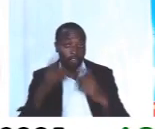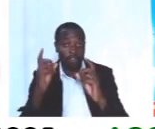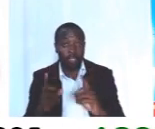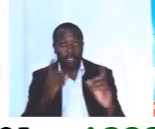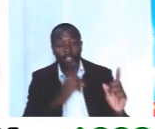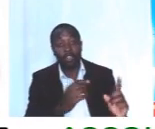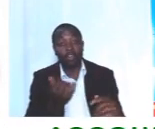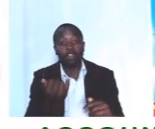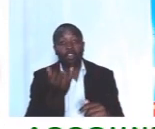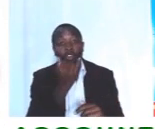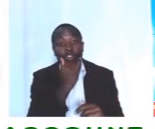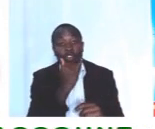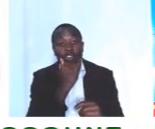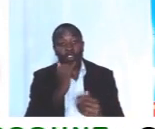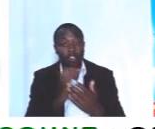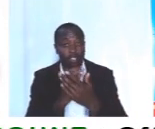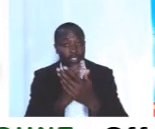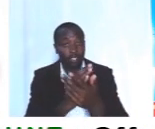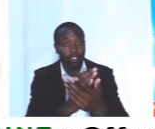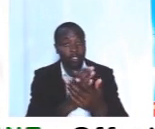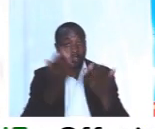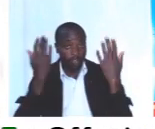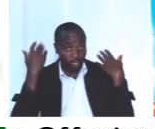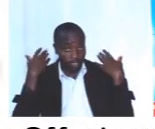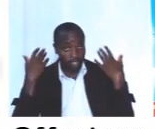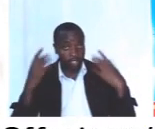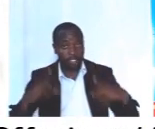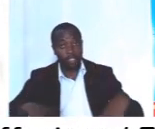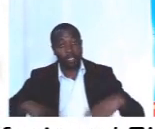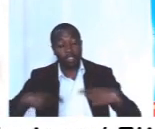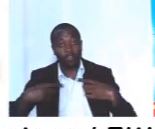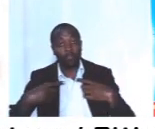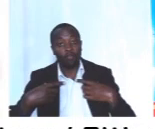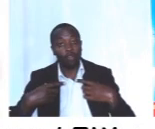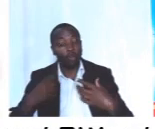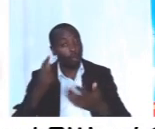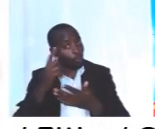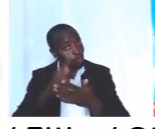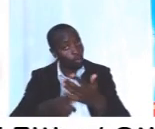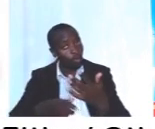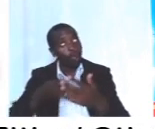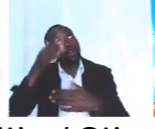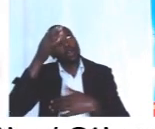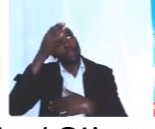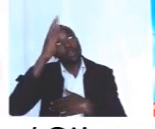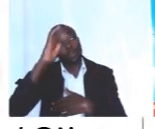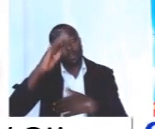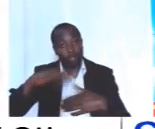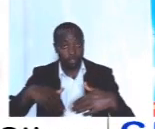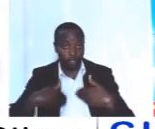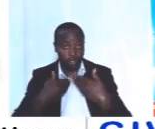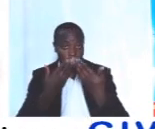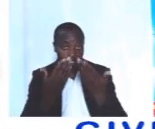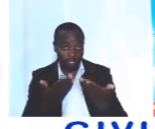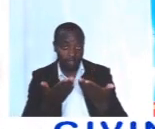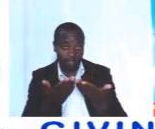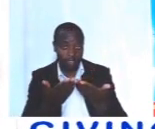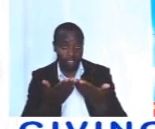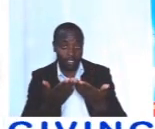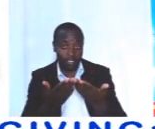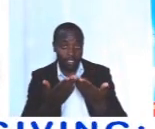me in the way everlasting." And now, what God will reveal to you as the area